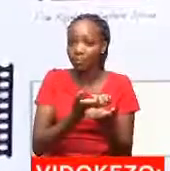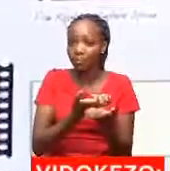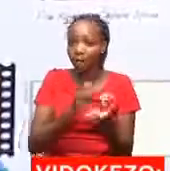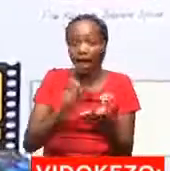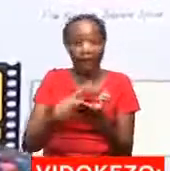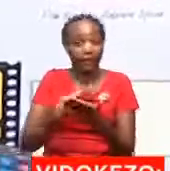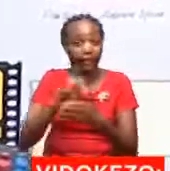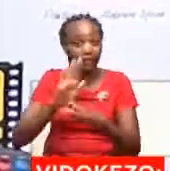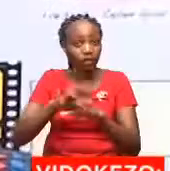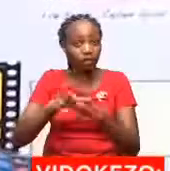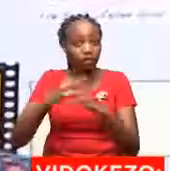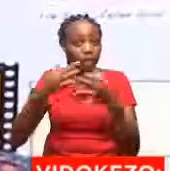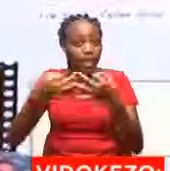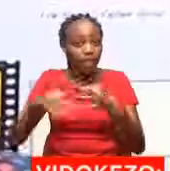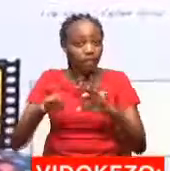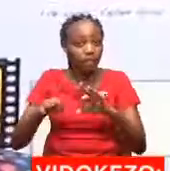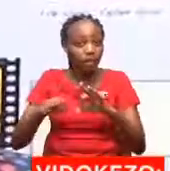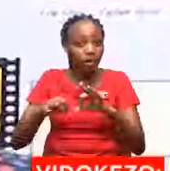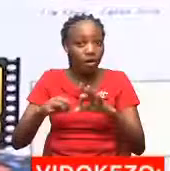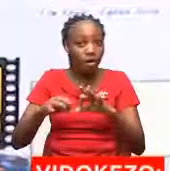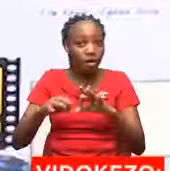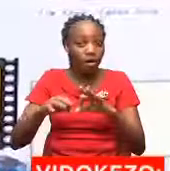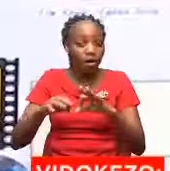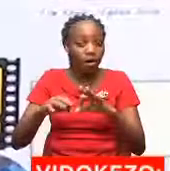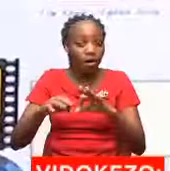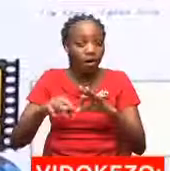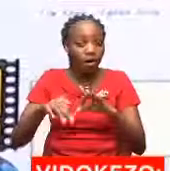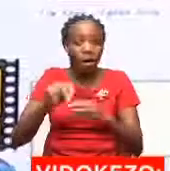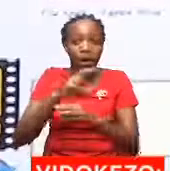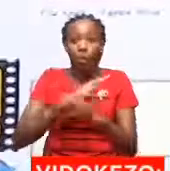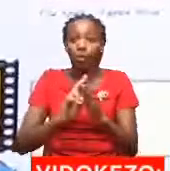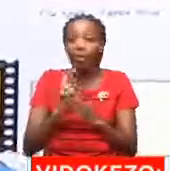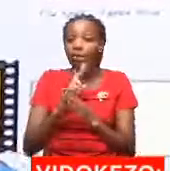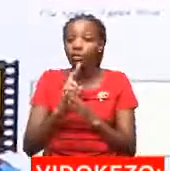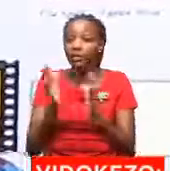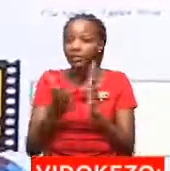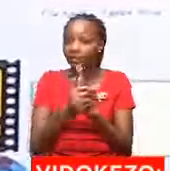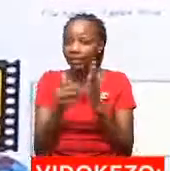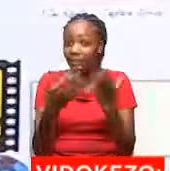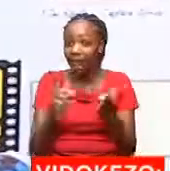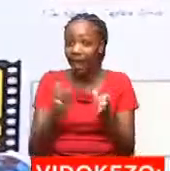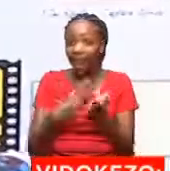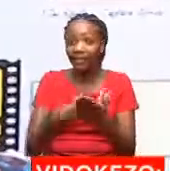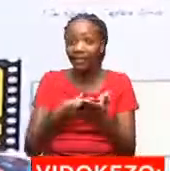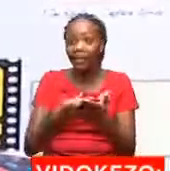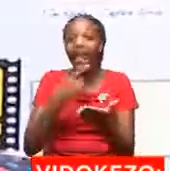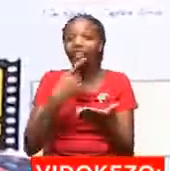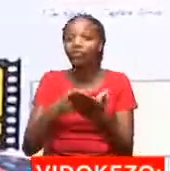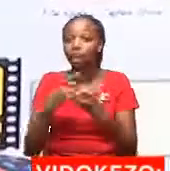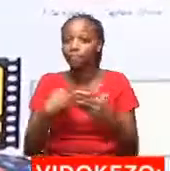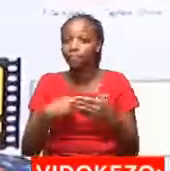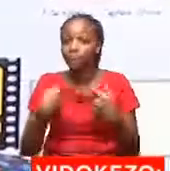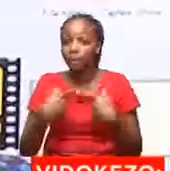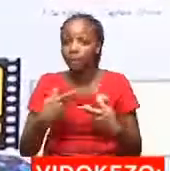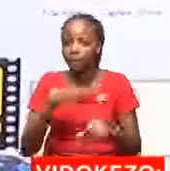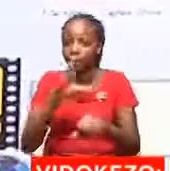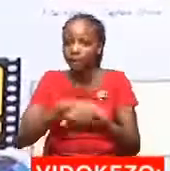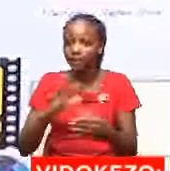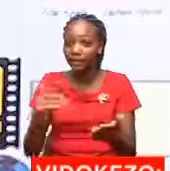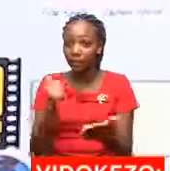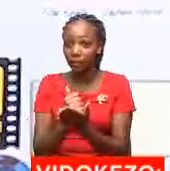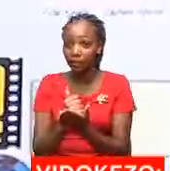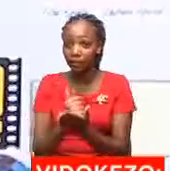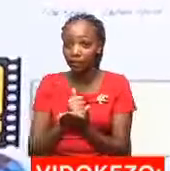to utilize the potential of the film industry to create jobs for our people, to be able to grow